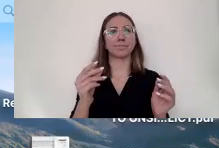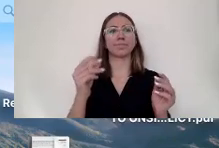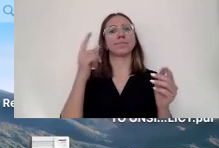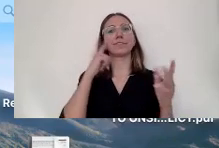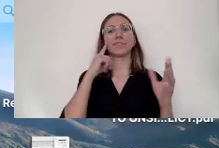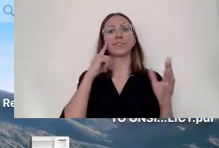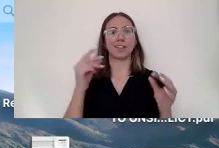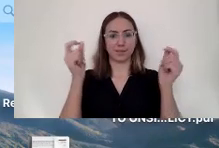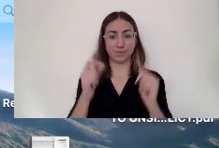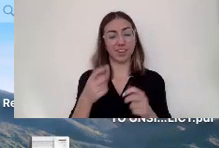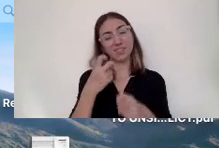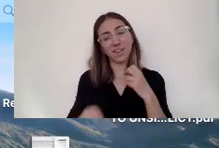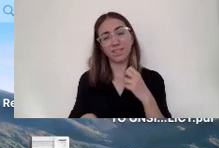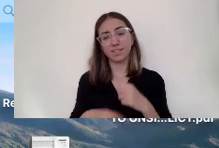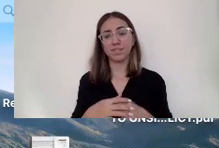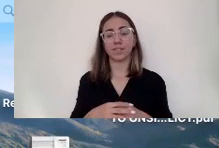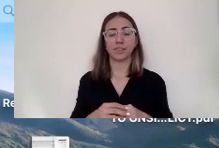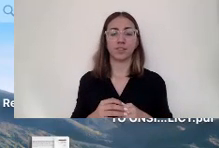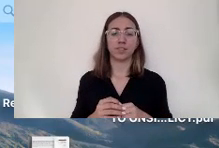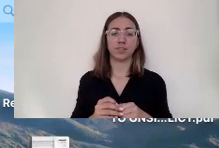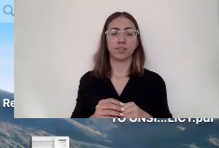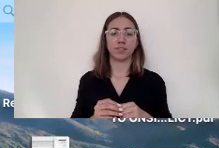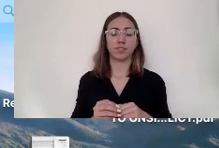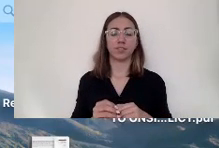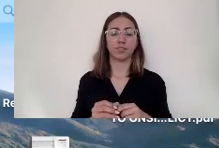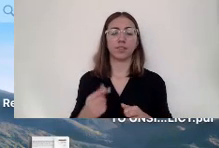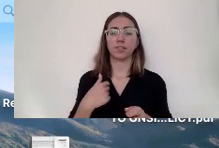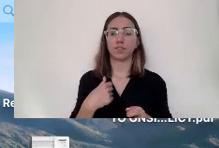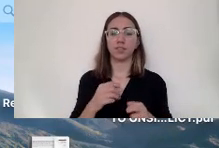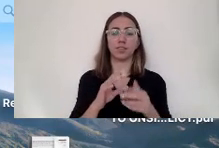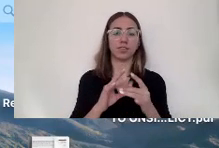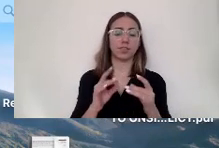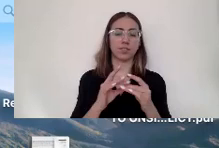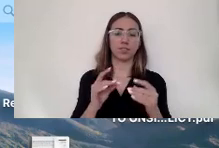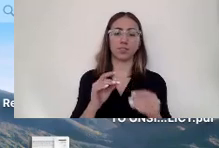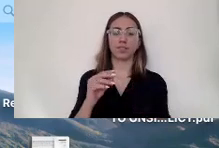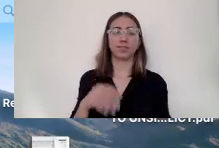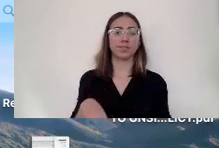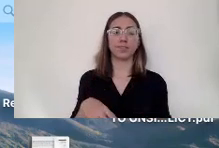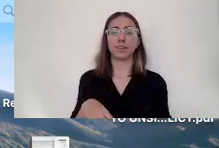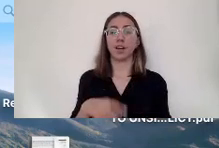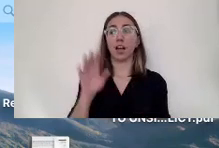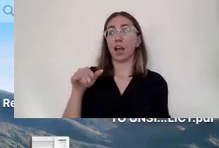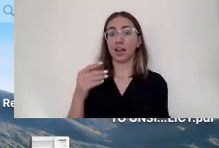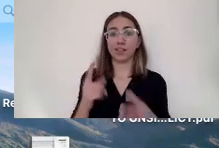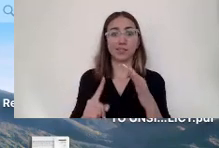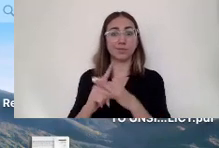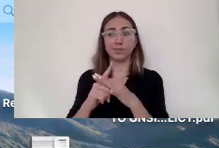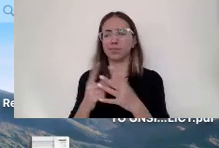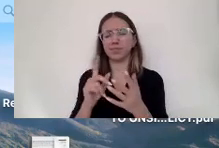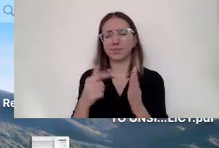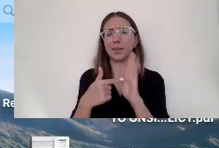And it's hard. It's really hard. I've done talks about messenger RNA vaccines, and hey, this just came out of nowhere, showing them papers